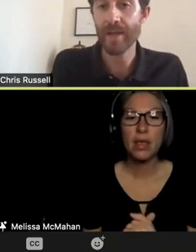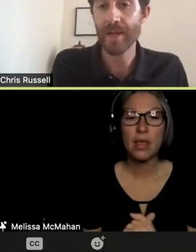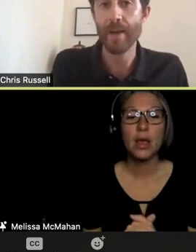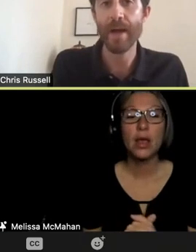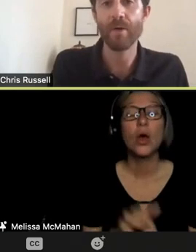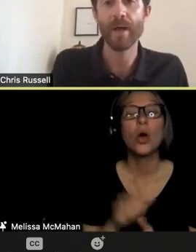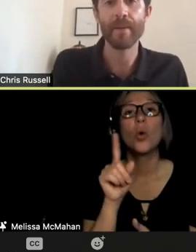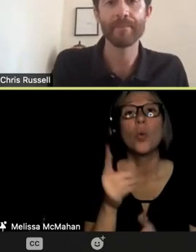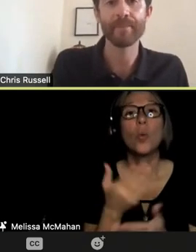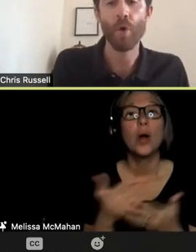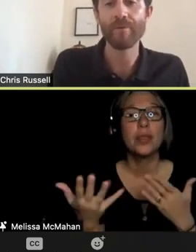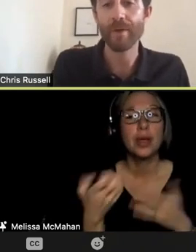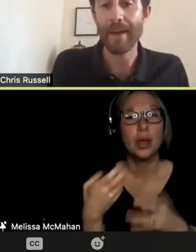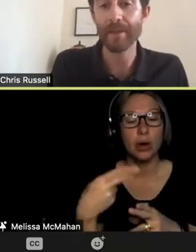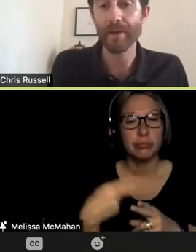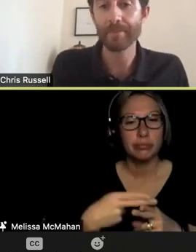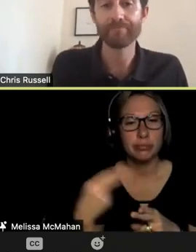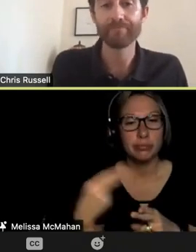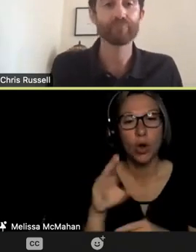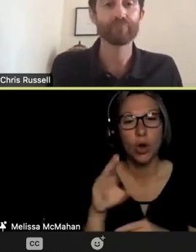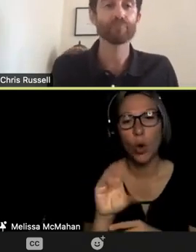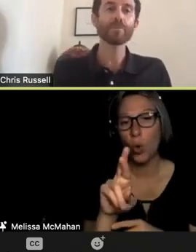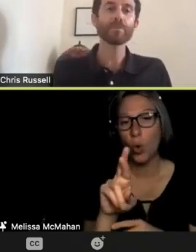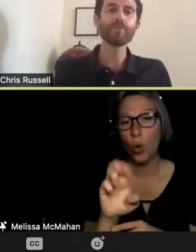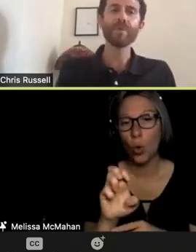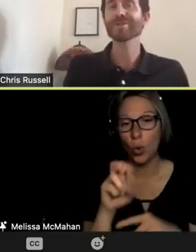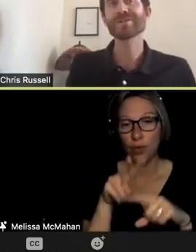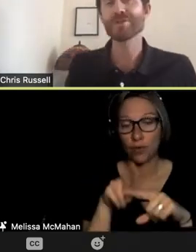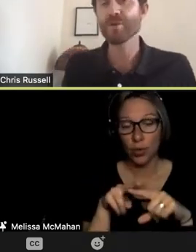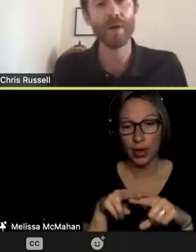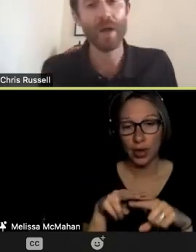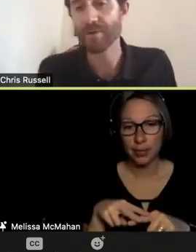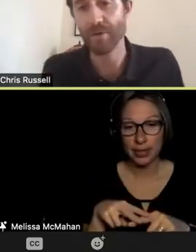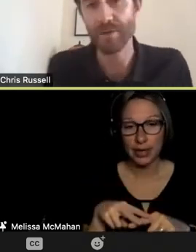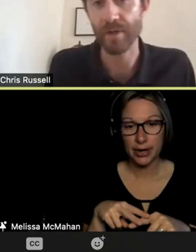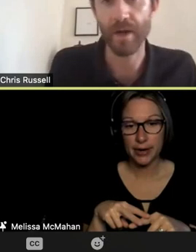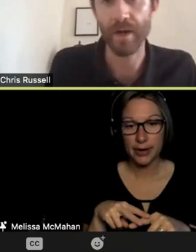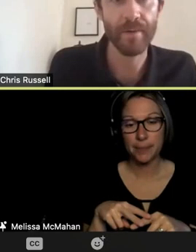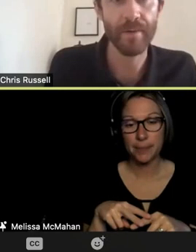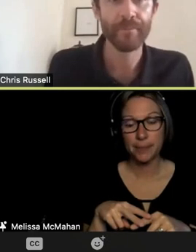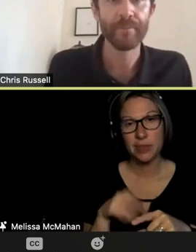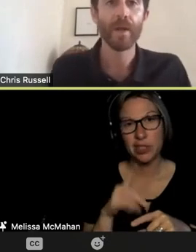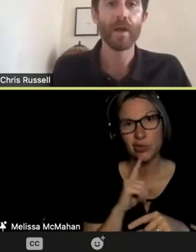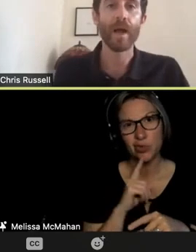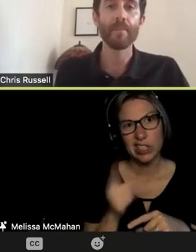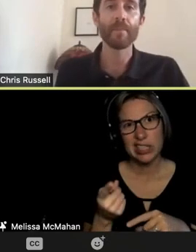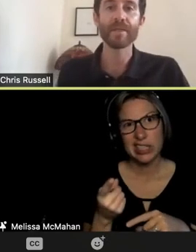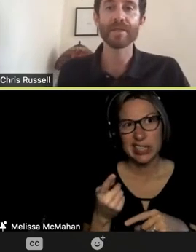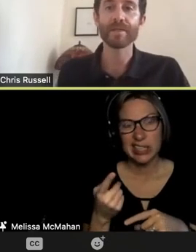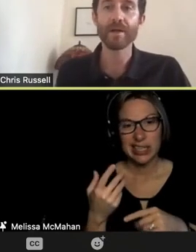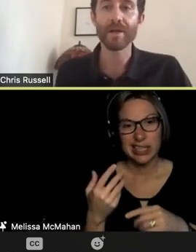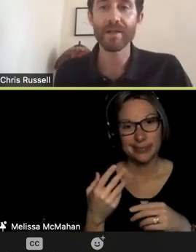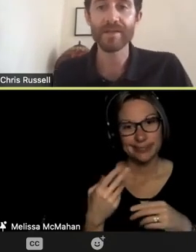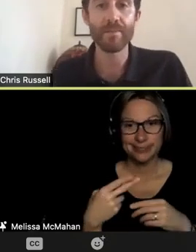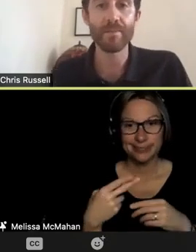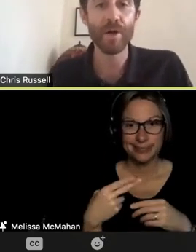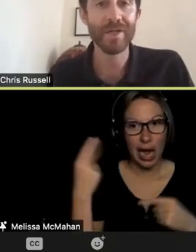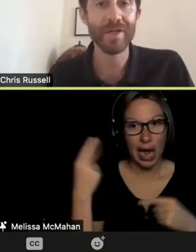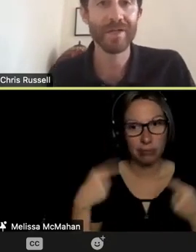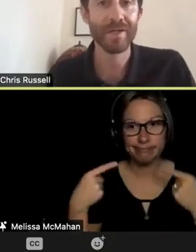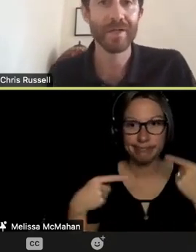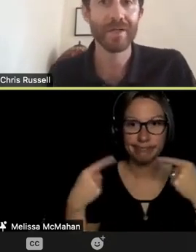want to say about core vocabulary, which is a super controversial area, is that there